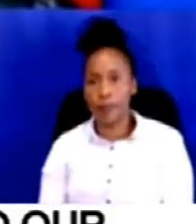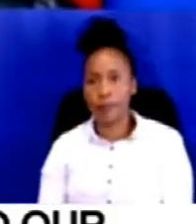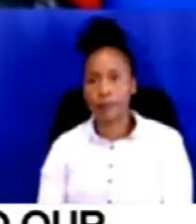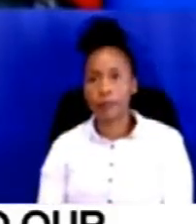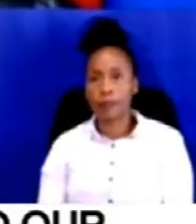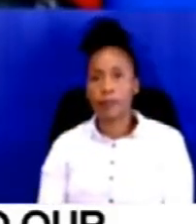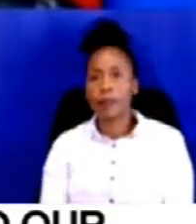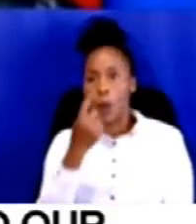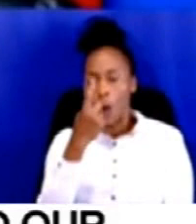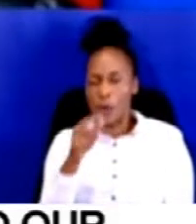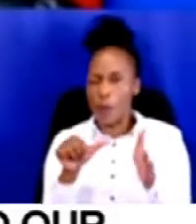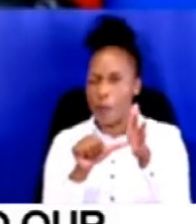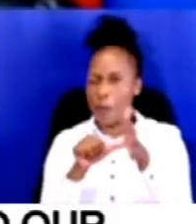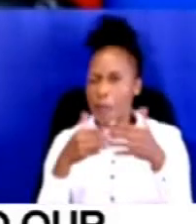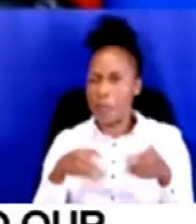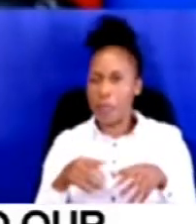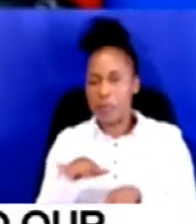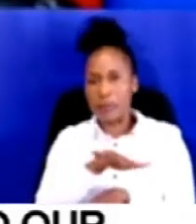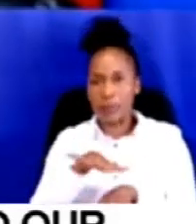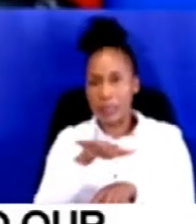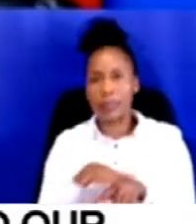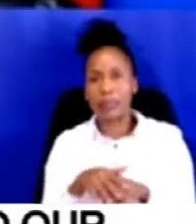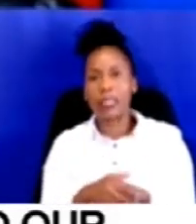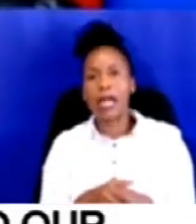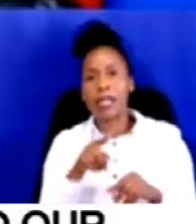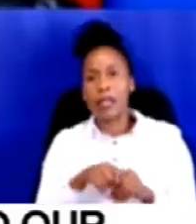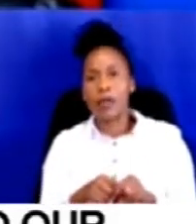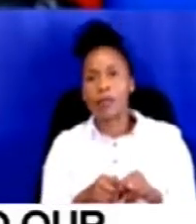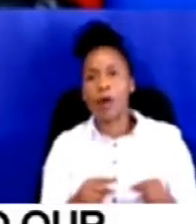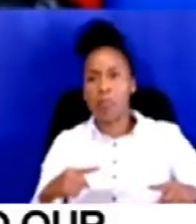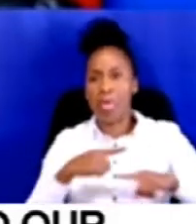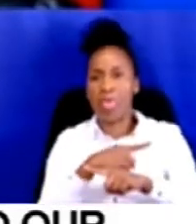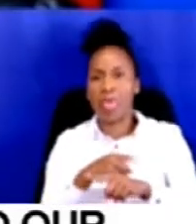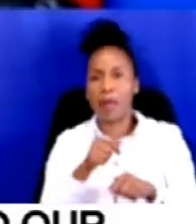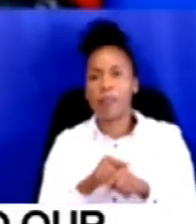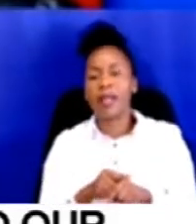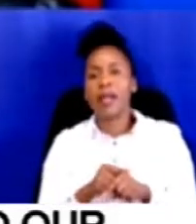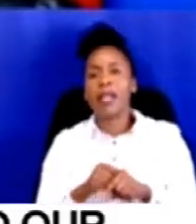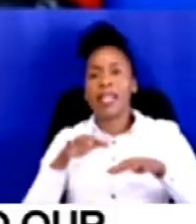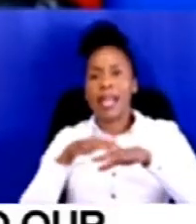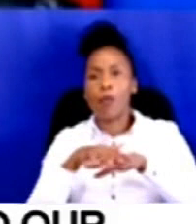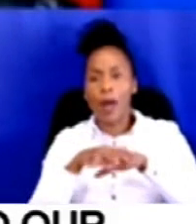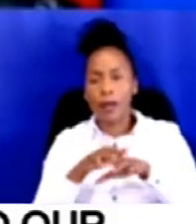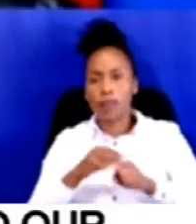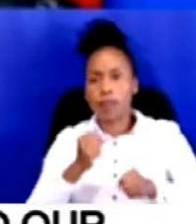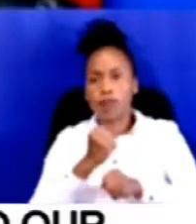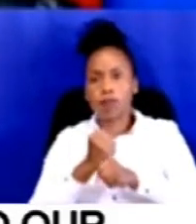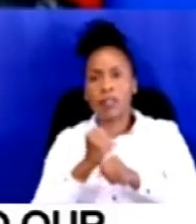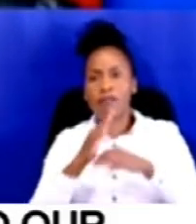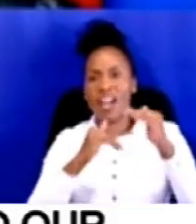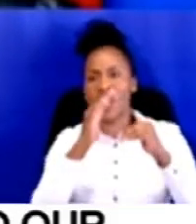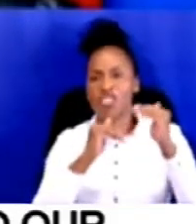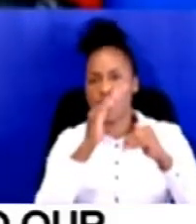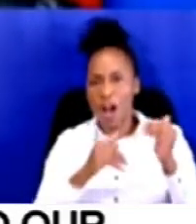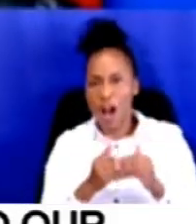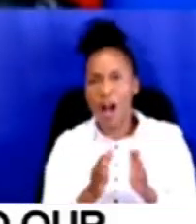One of the critical areas needing prioritization is the network infrastructure investment and maintenance,